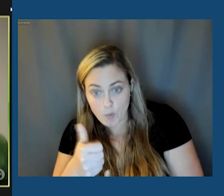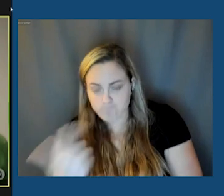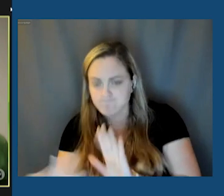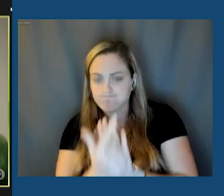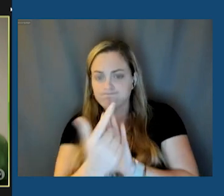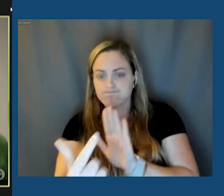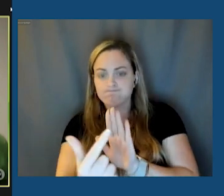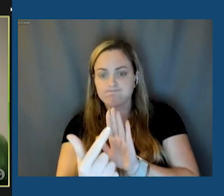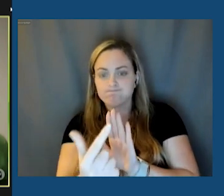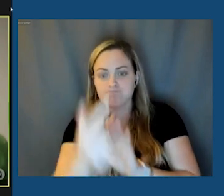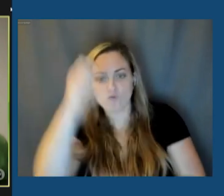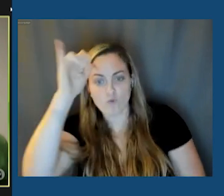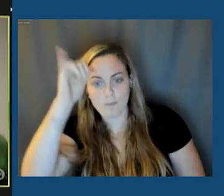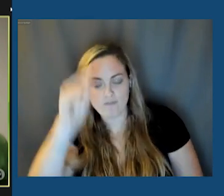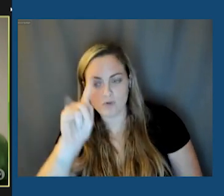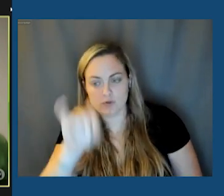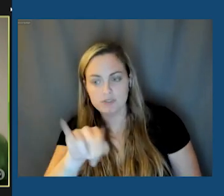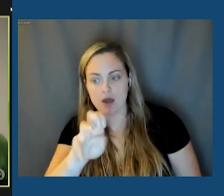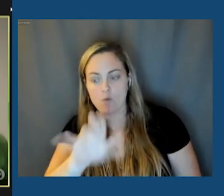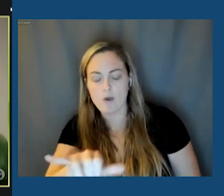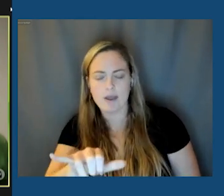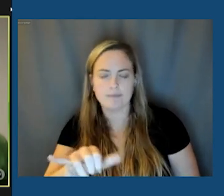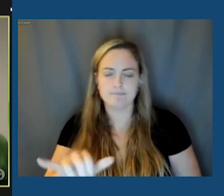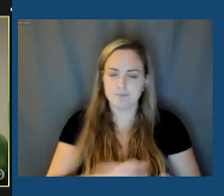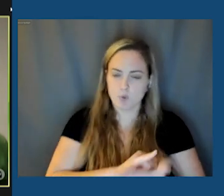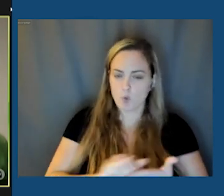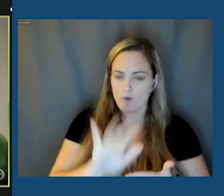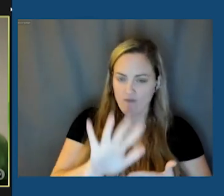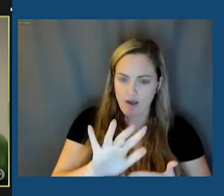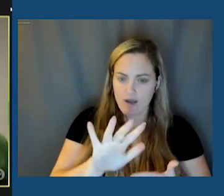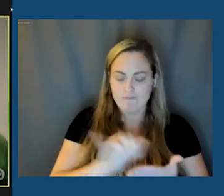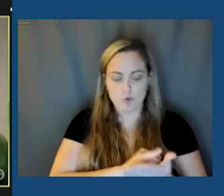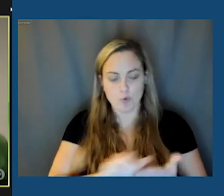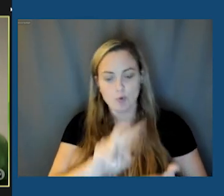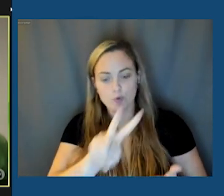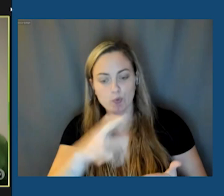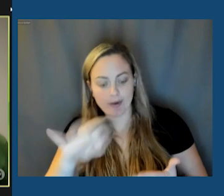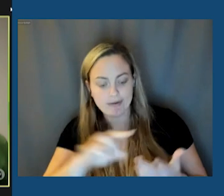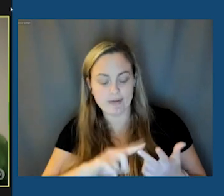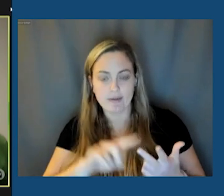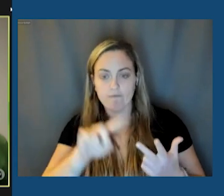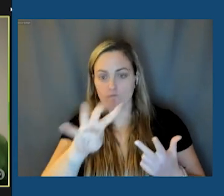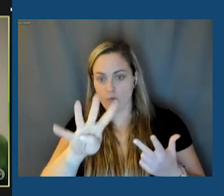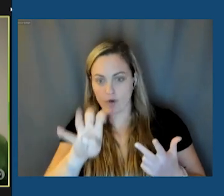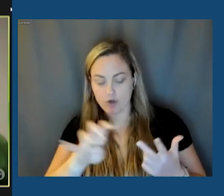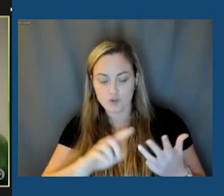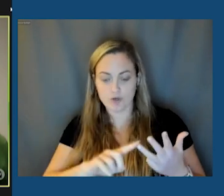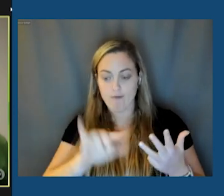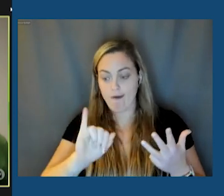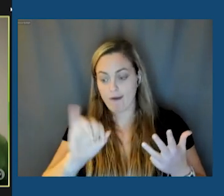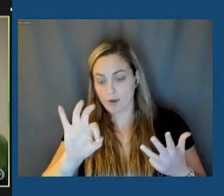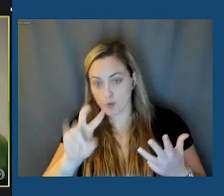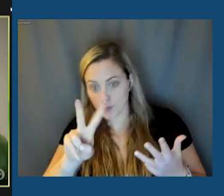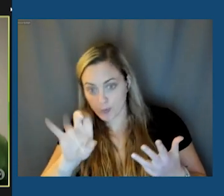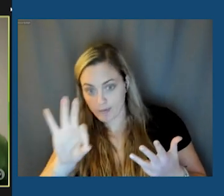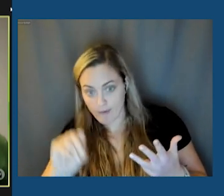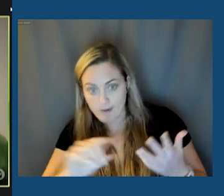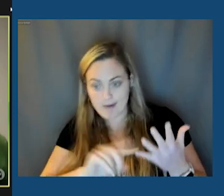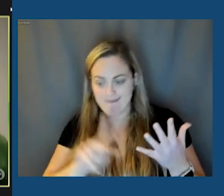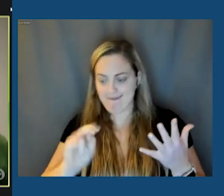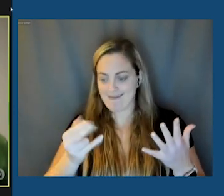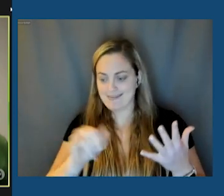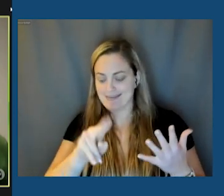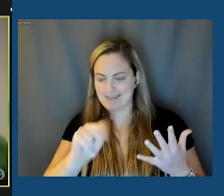Buffalo Skyway, that's New York 5, New York 219, New York 400, I-290, the Kensington Expressway, that's New